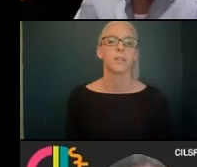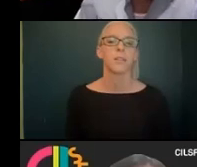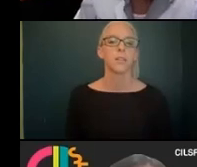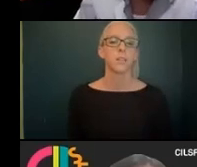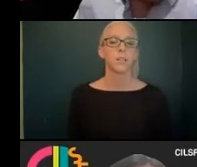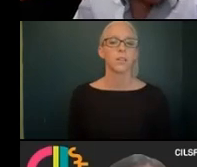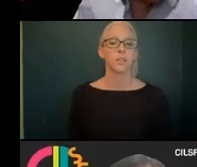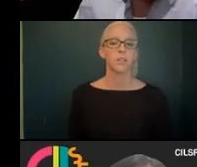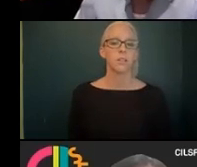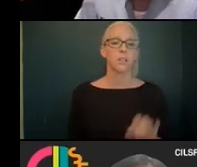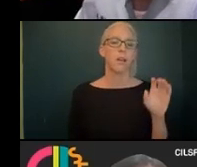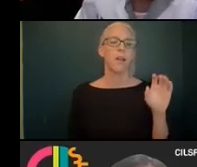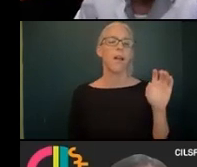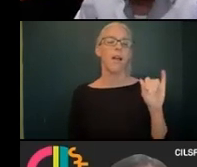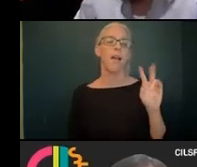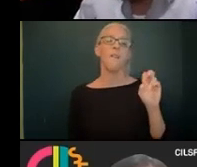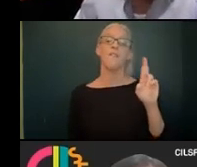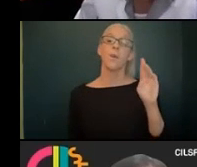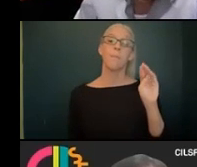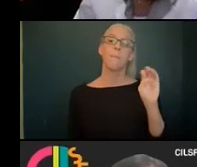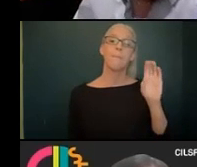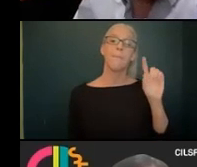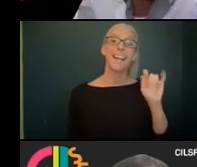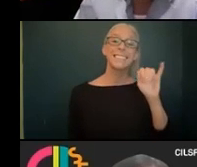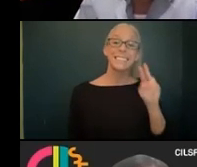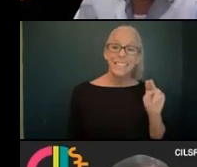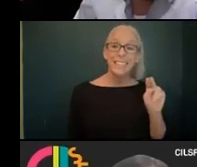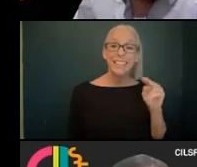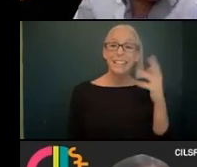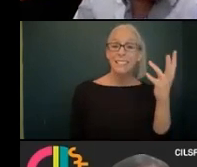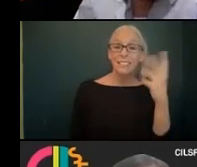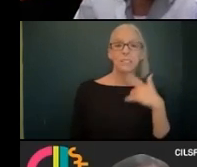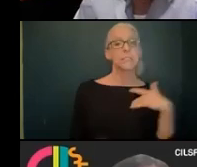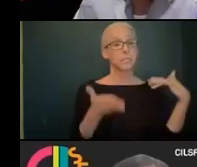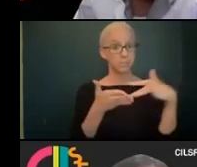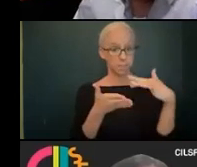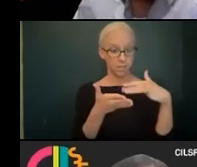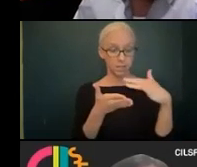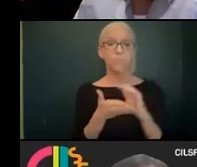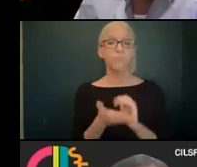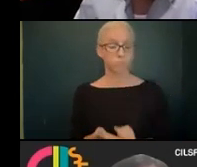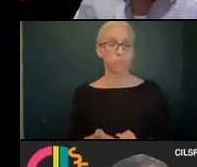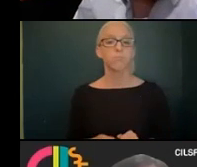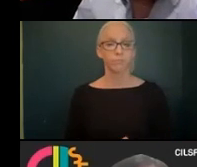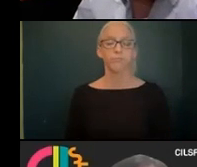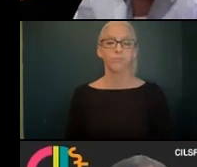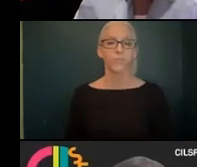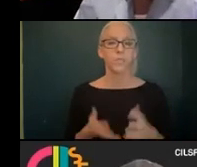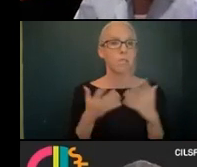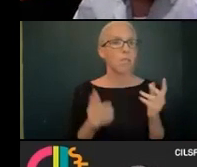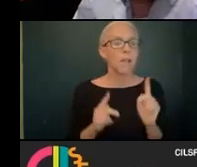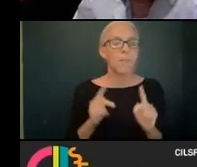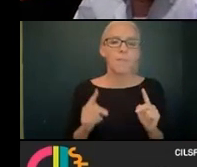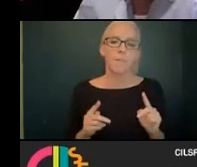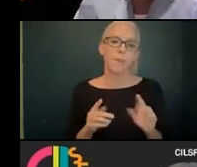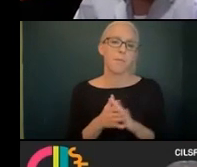even ivermectin, the much touted ivermectin, that's even been studied. As you know, there's a lot of people who, based on very flawed